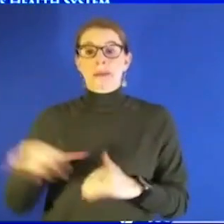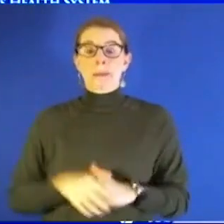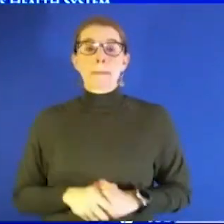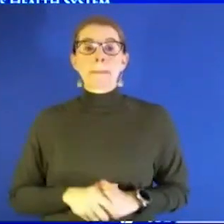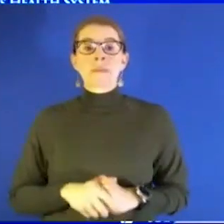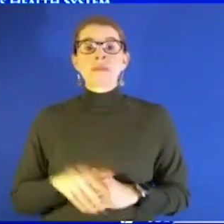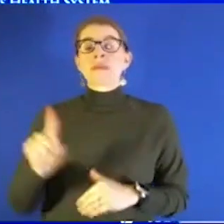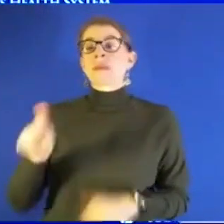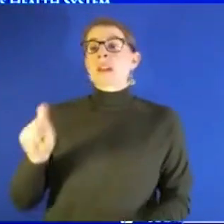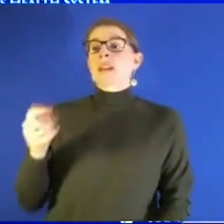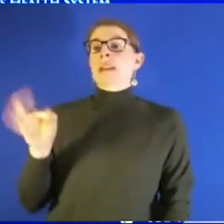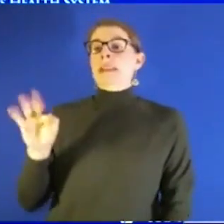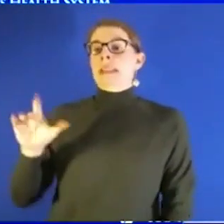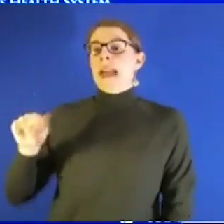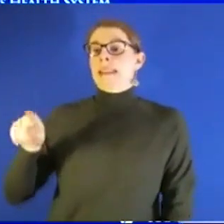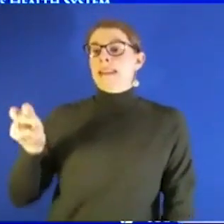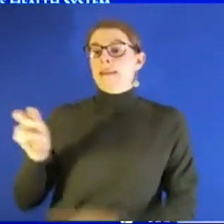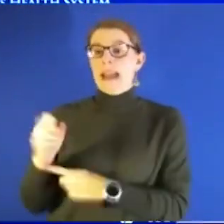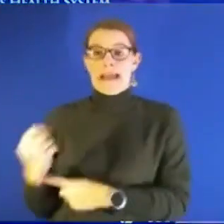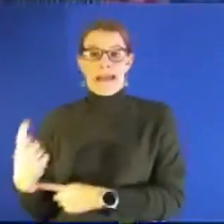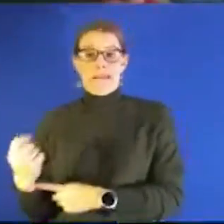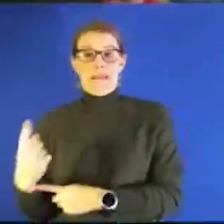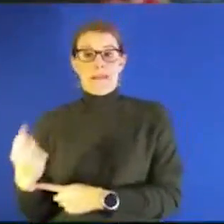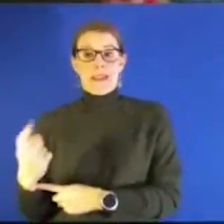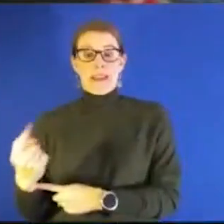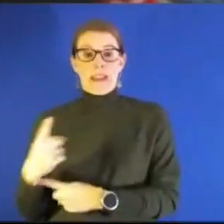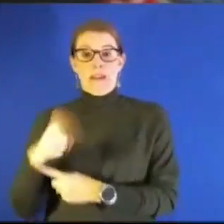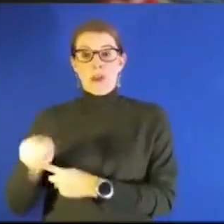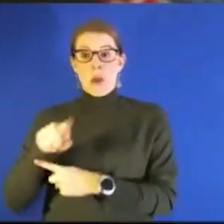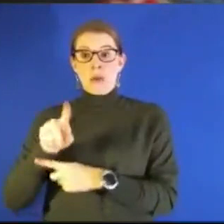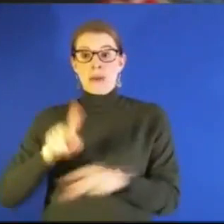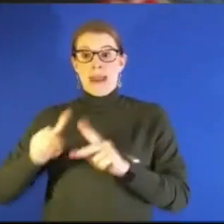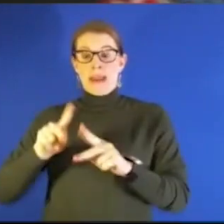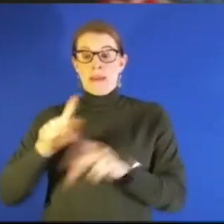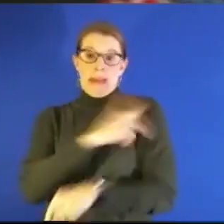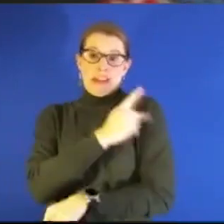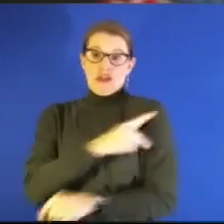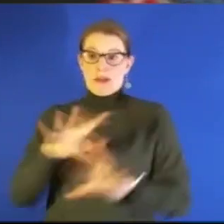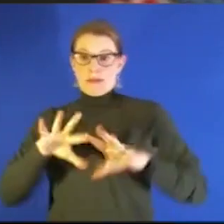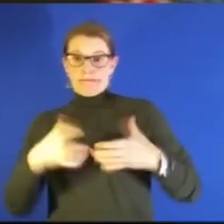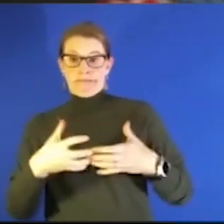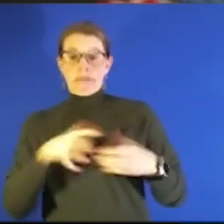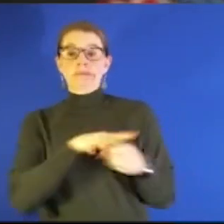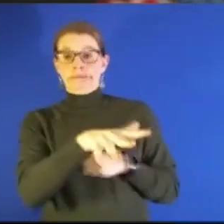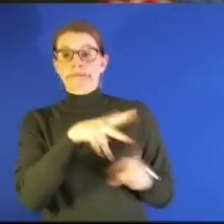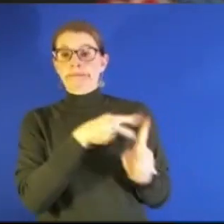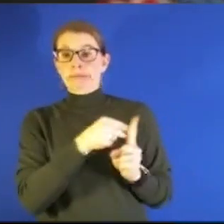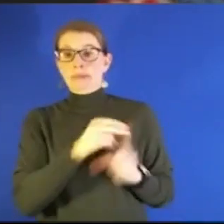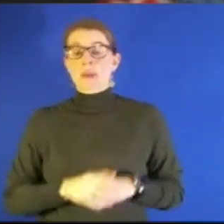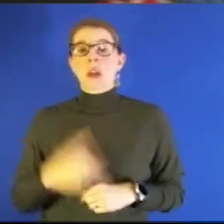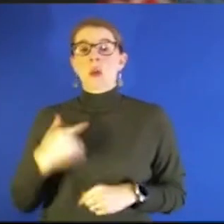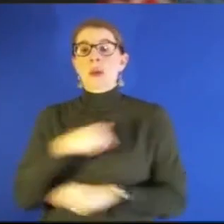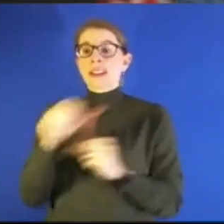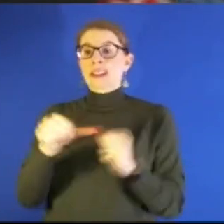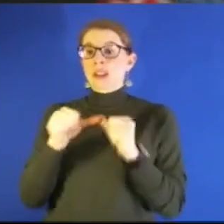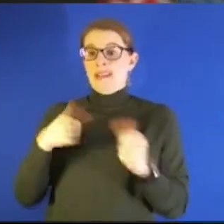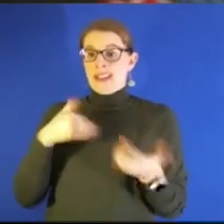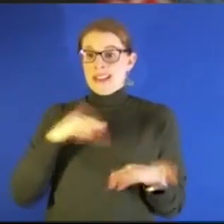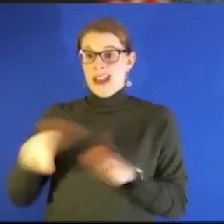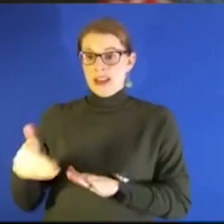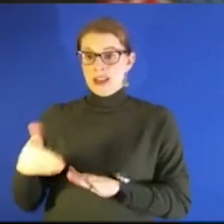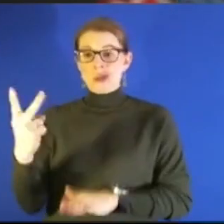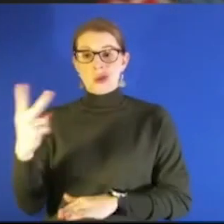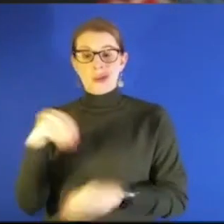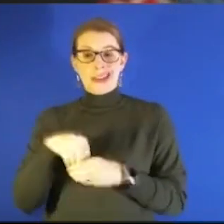active infections, 11 of those patients are fully vaccinated. We continue to have deaths. We had 2 inpatient